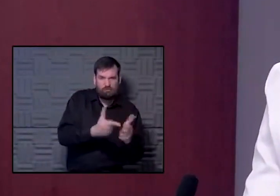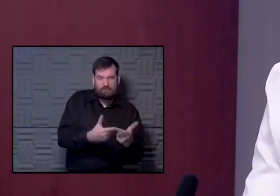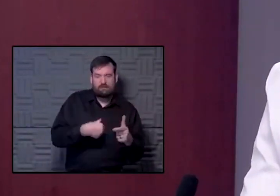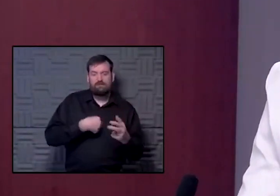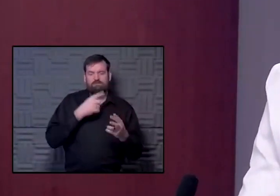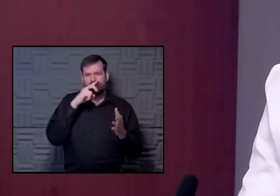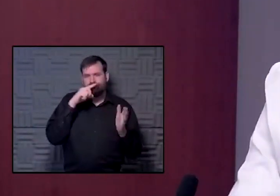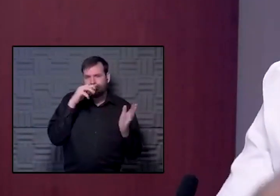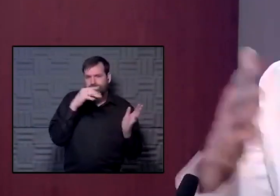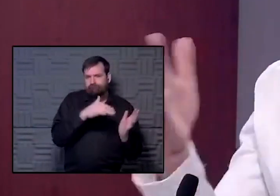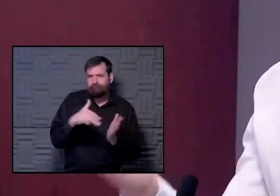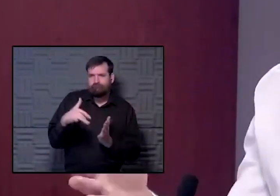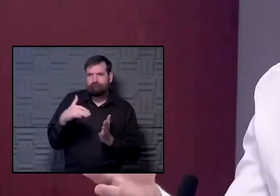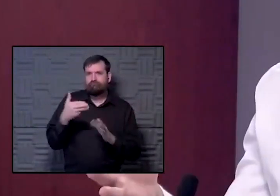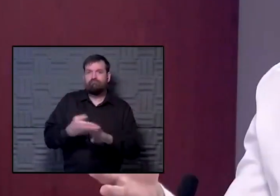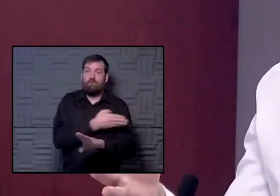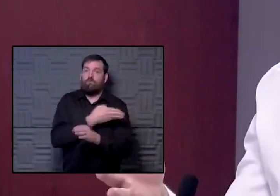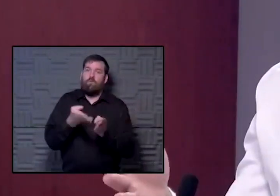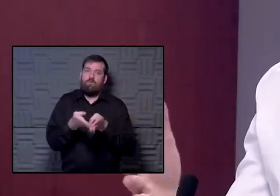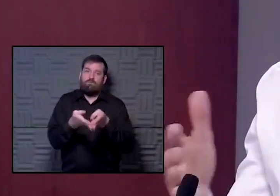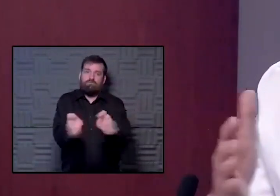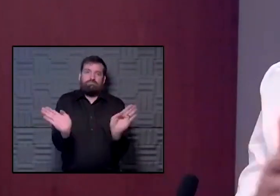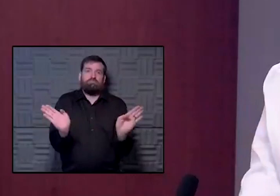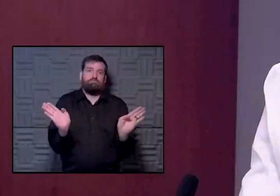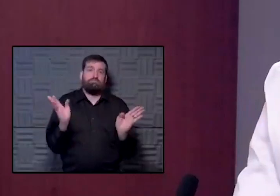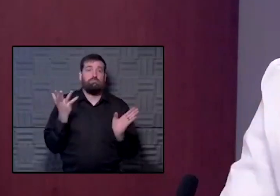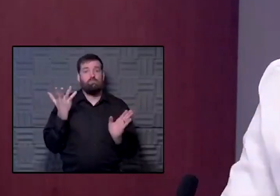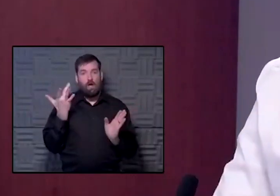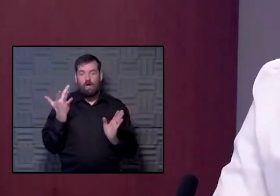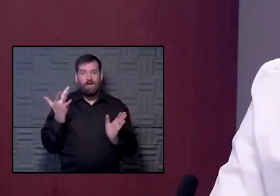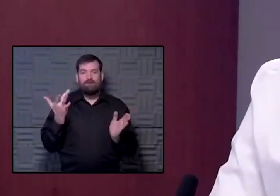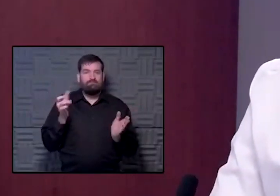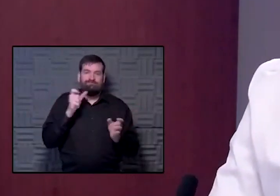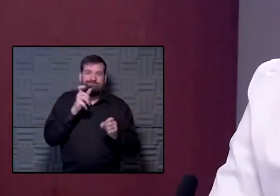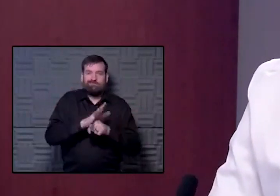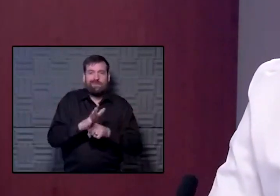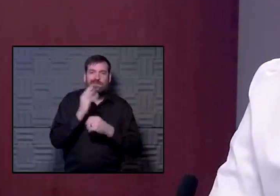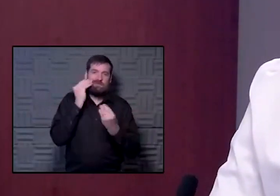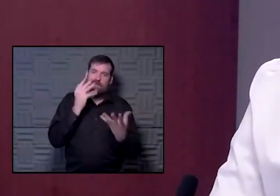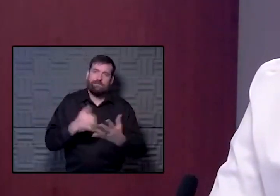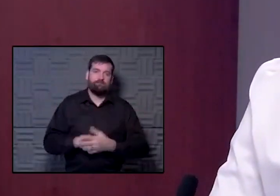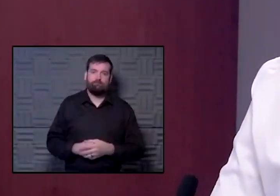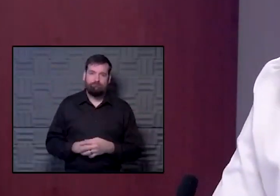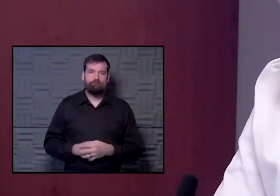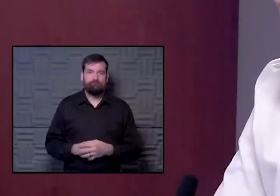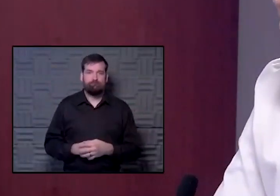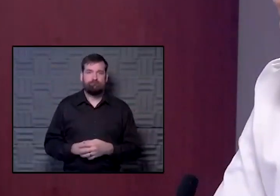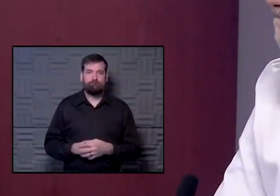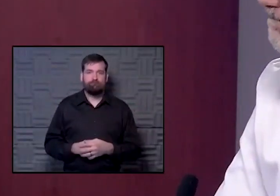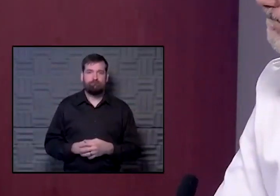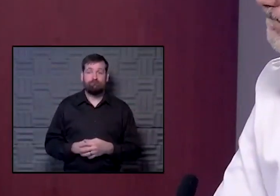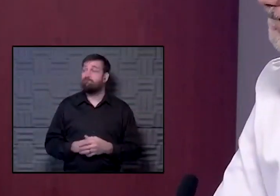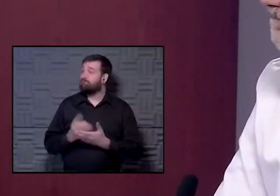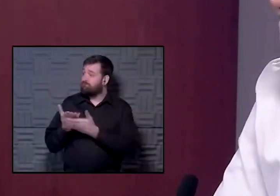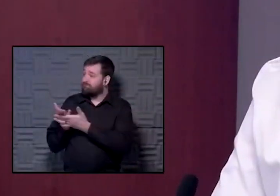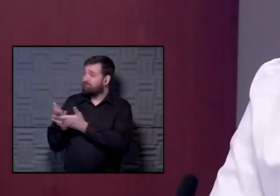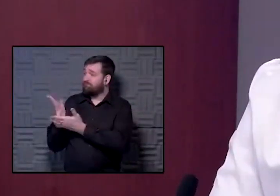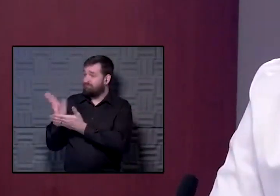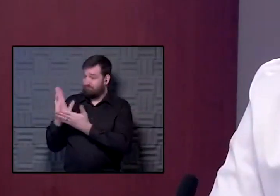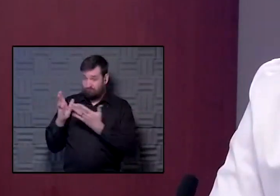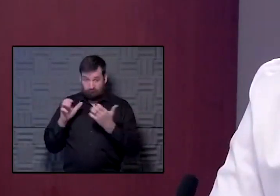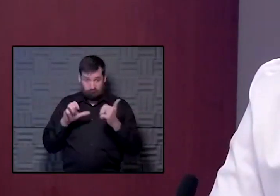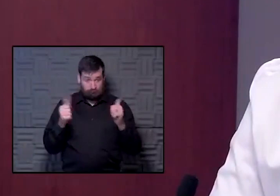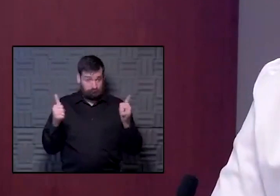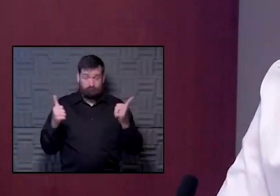at the data before you go to larger populations, because we just don't have enough data on it. All right.